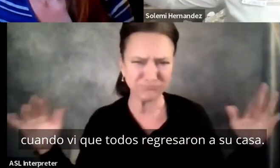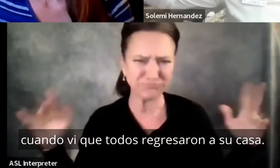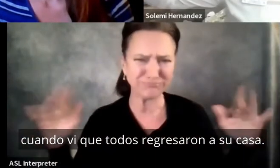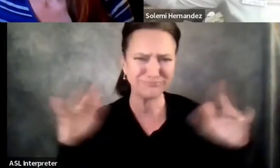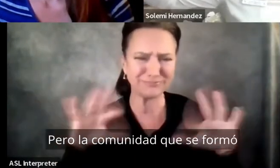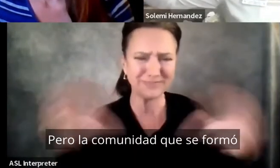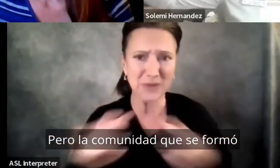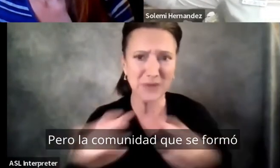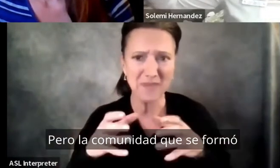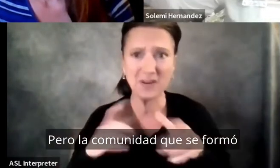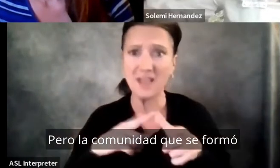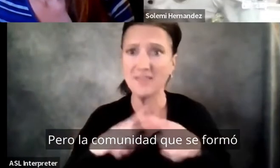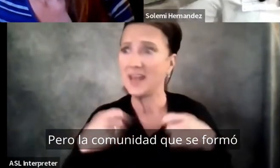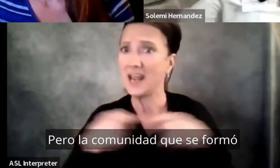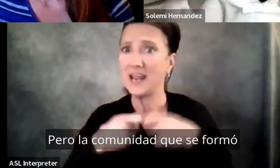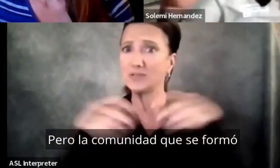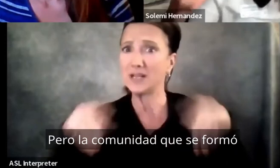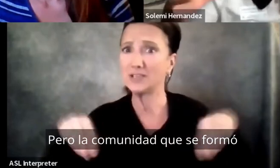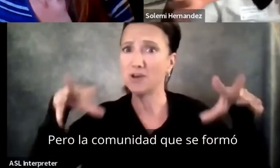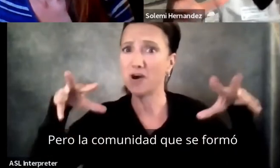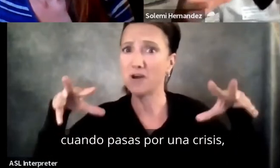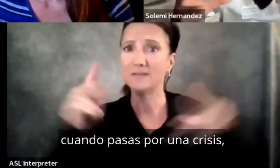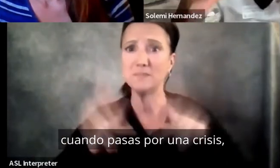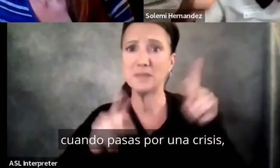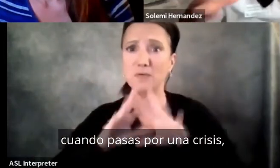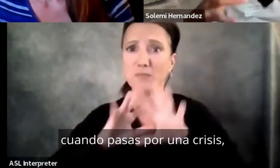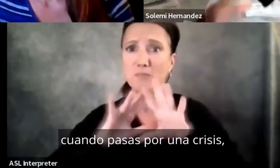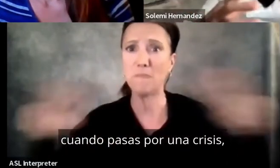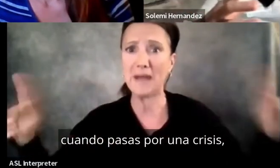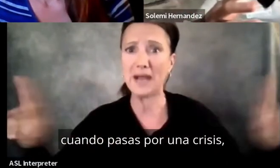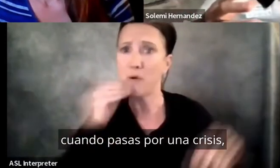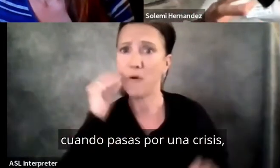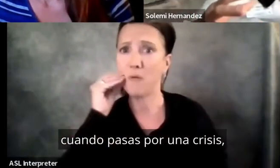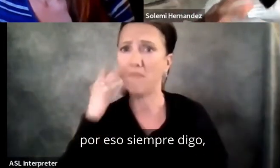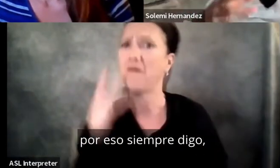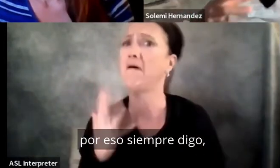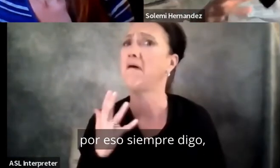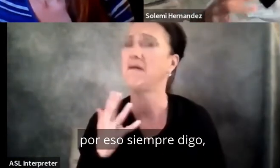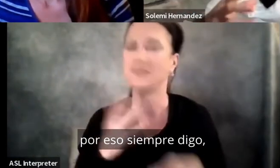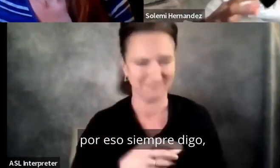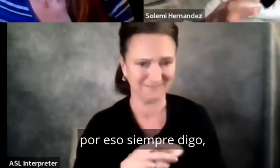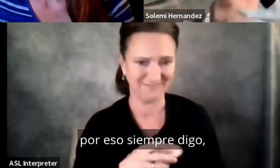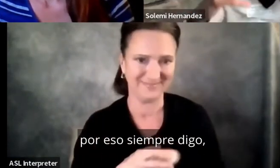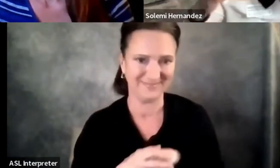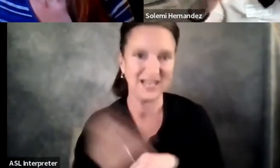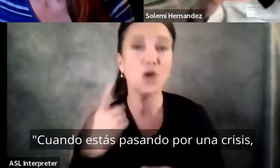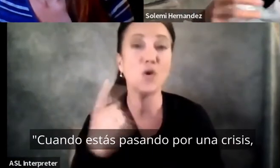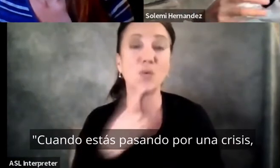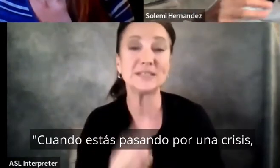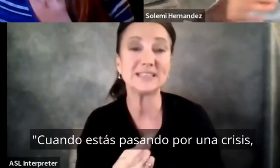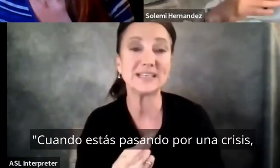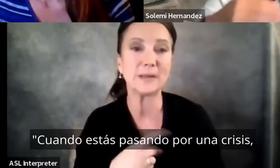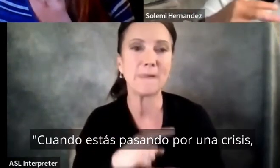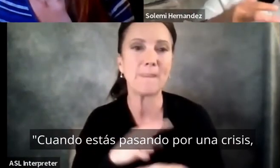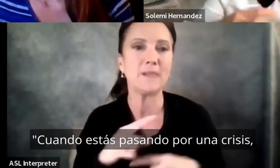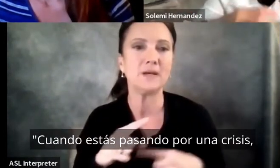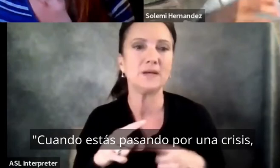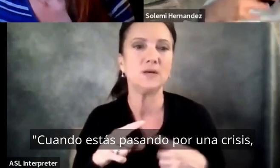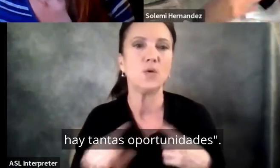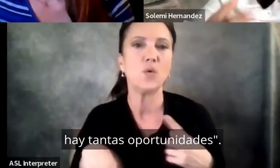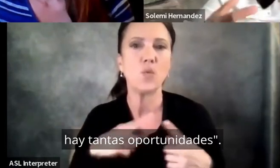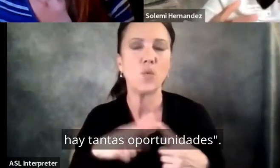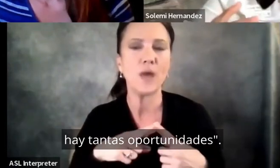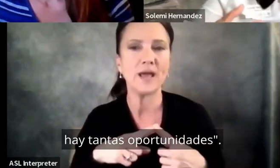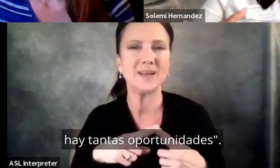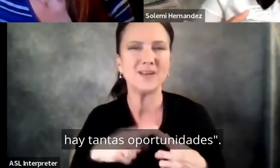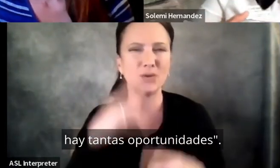house. But the community that was formed when you go through crisis, that's why I always say, when you are going through crisis,